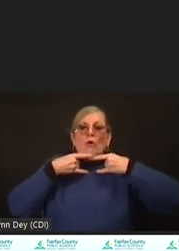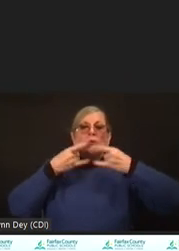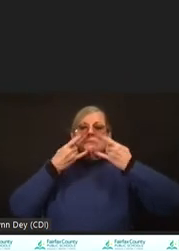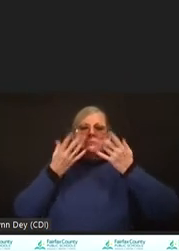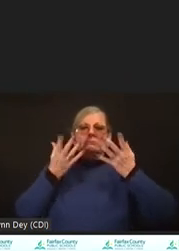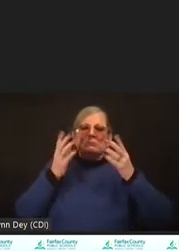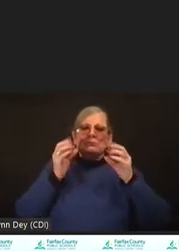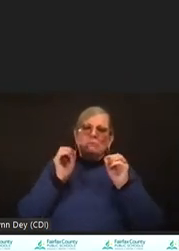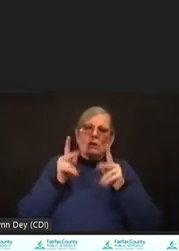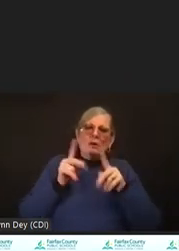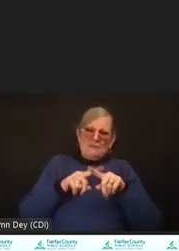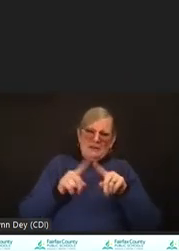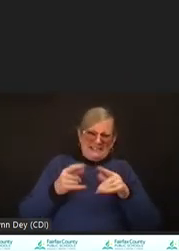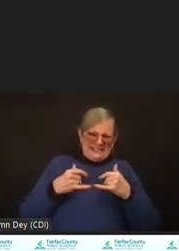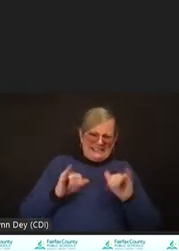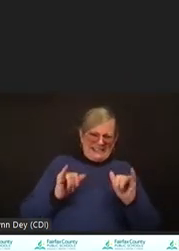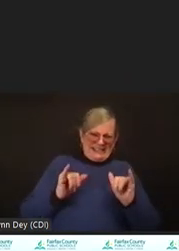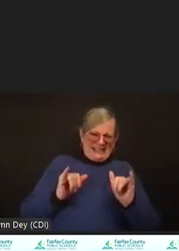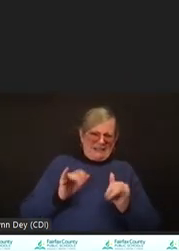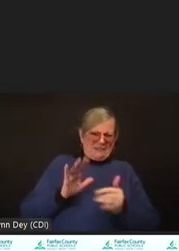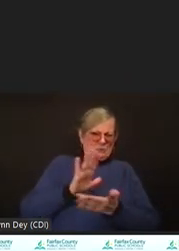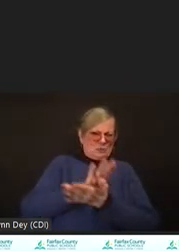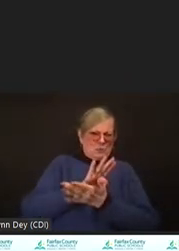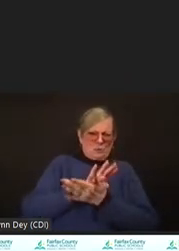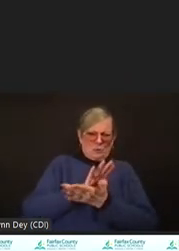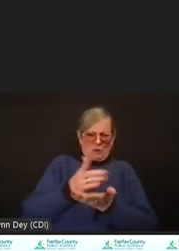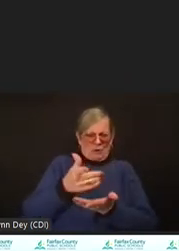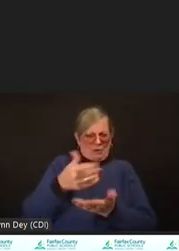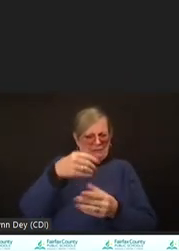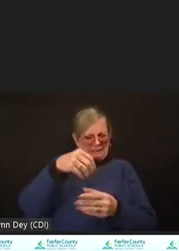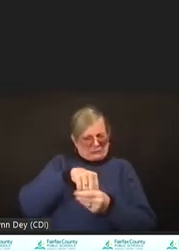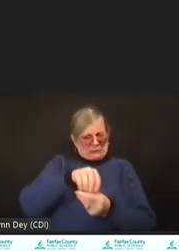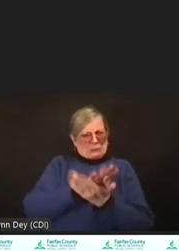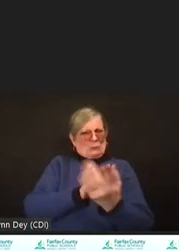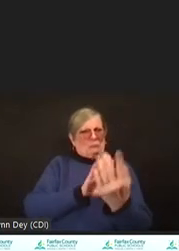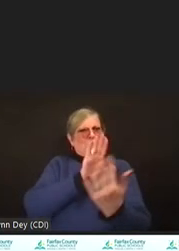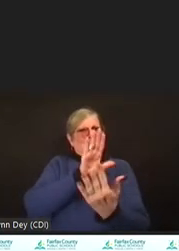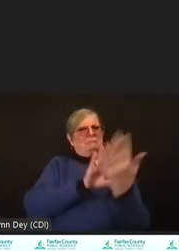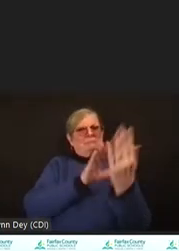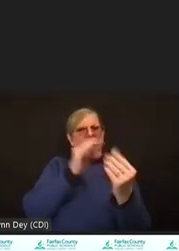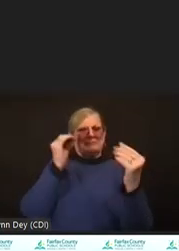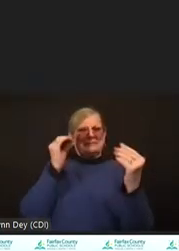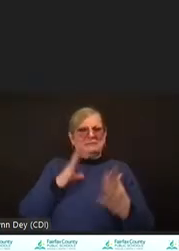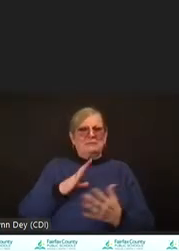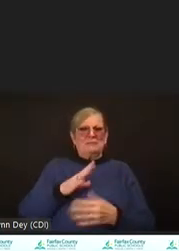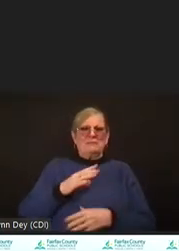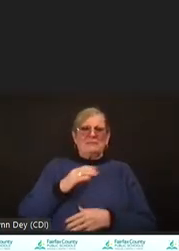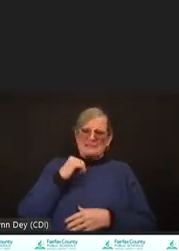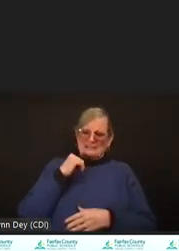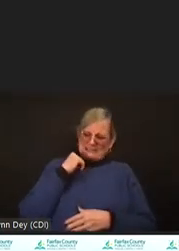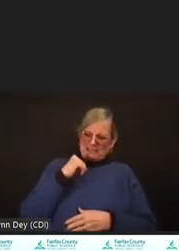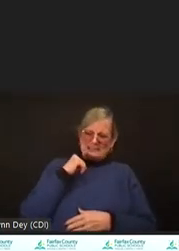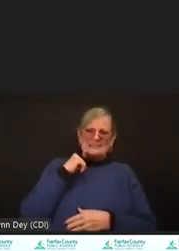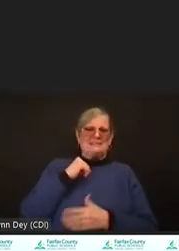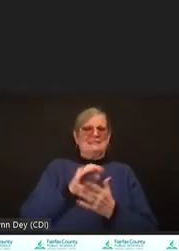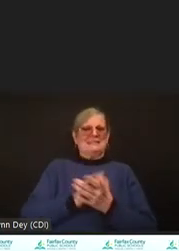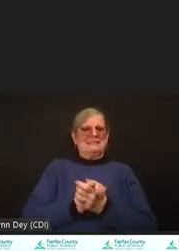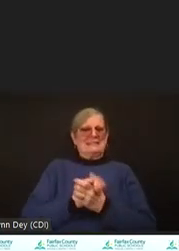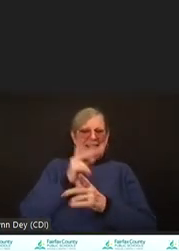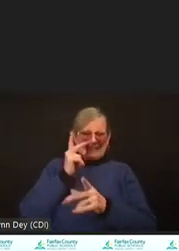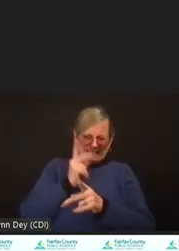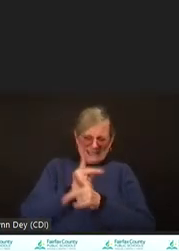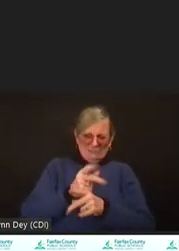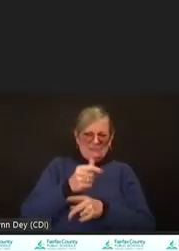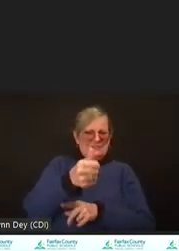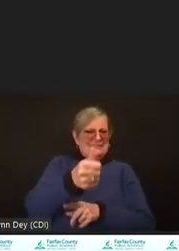want to celebrate that FCPS students have stepped up and have answered the call to keep themselves safe, to keep their friends safe,